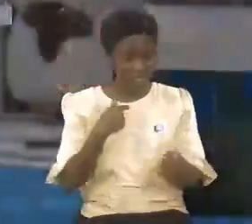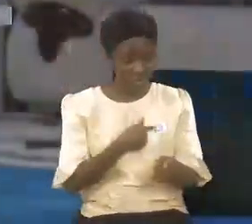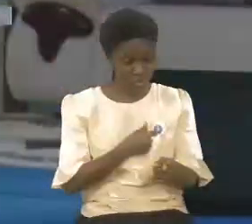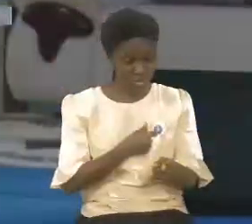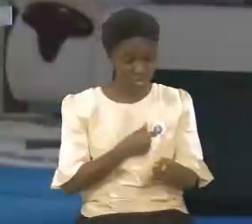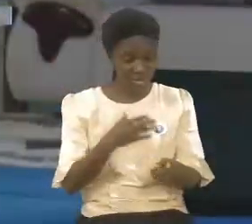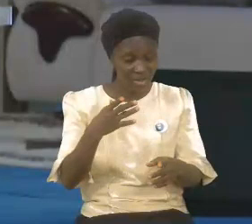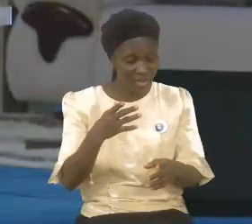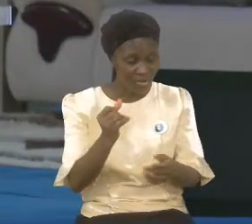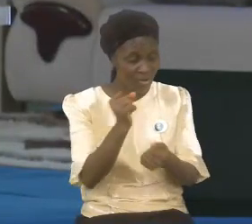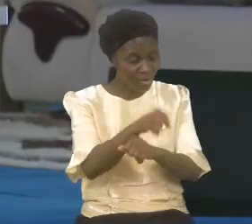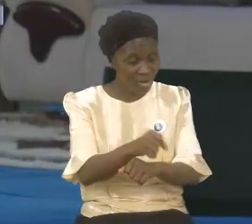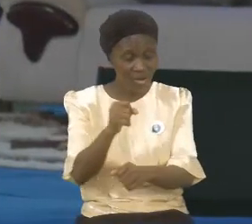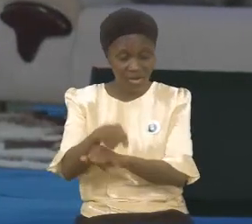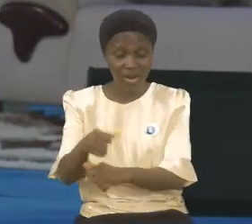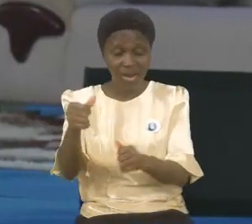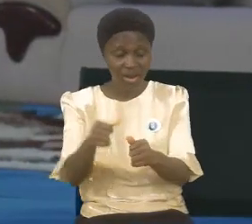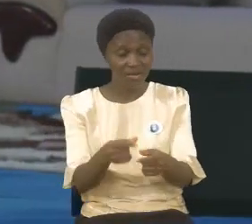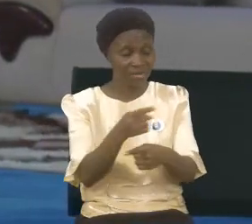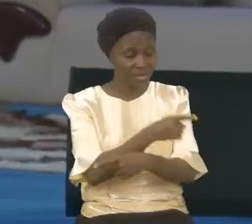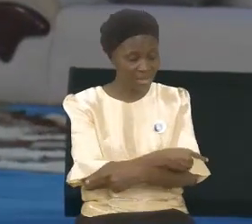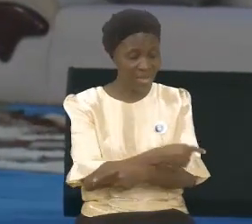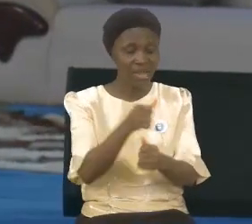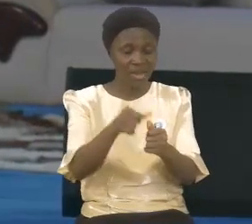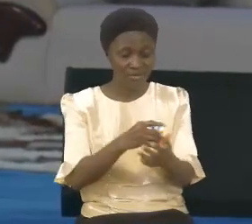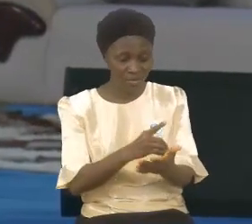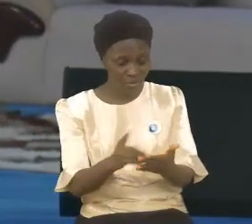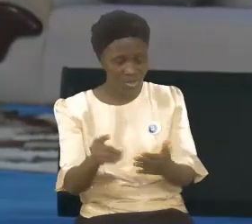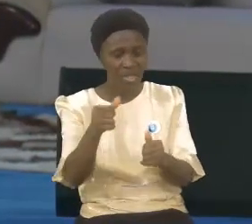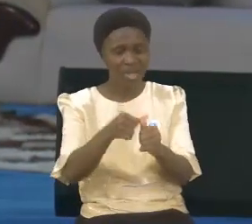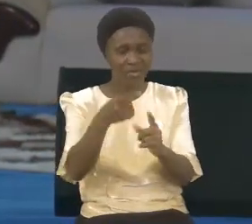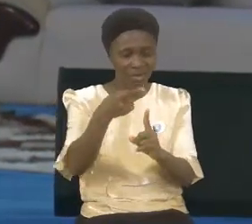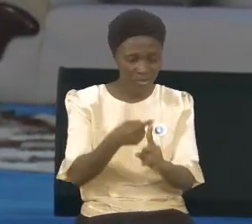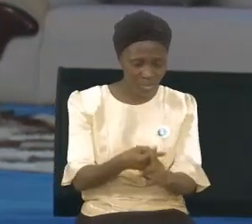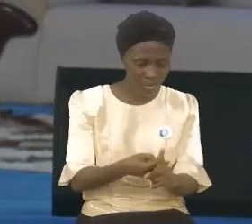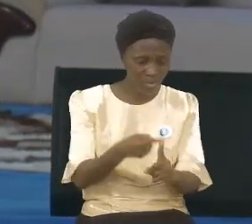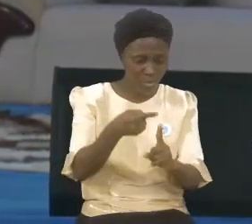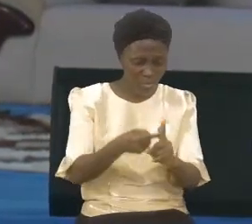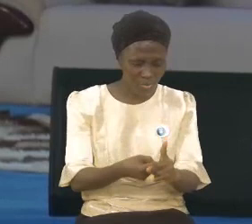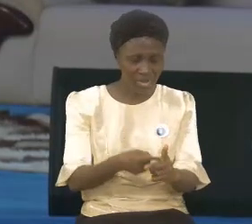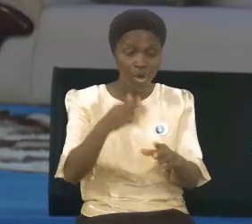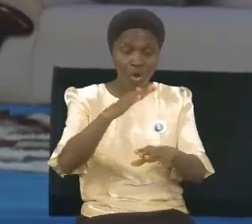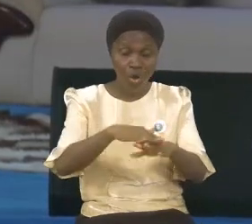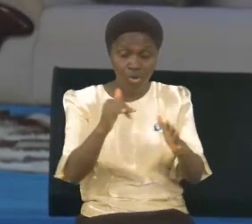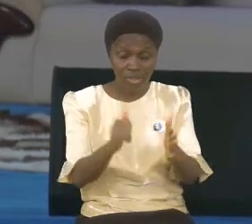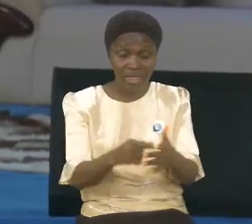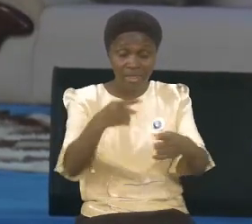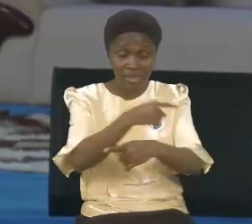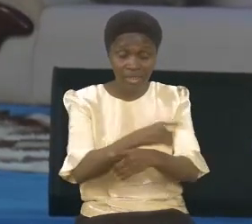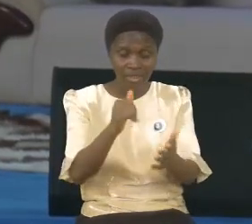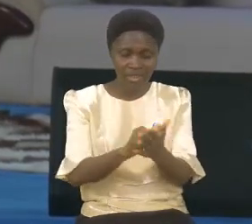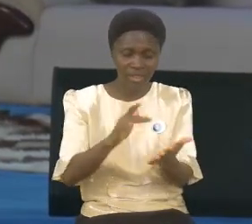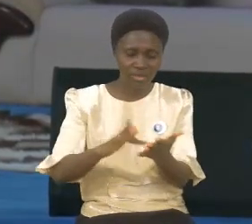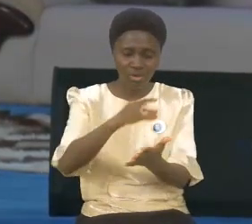day, week after week, month after month, on that day, a glorious day when Christ